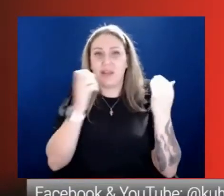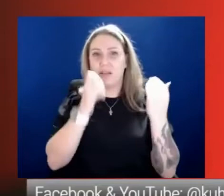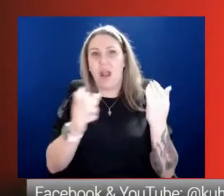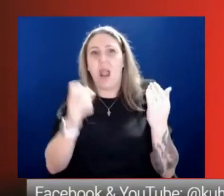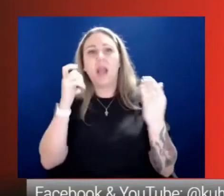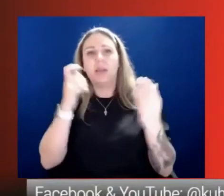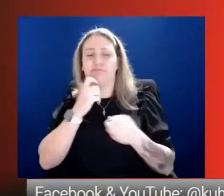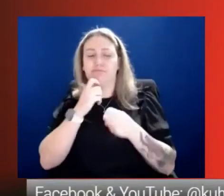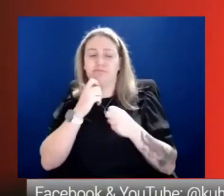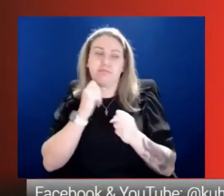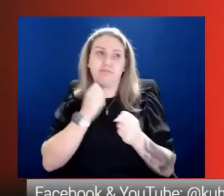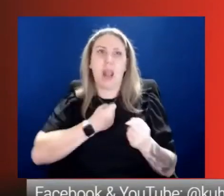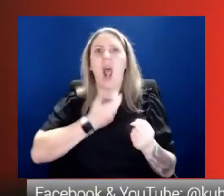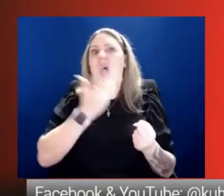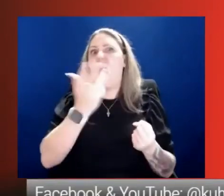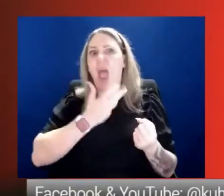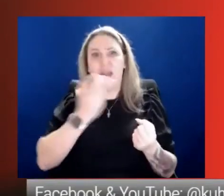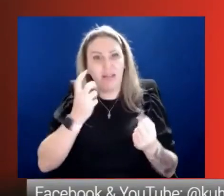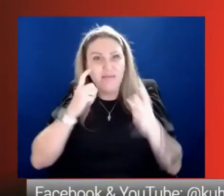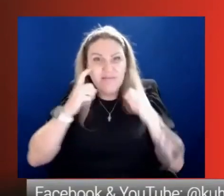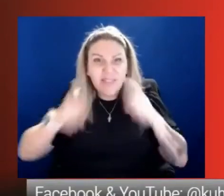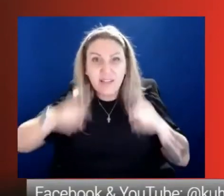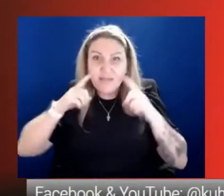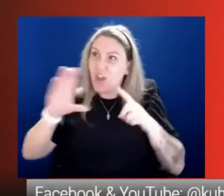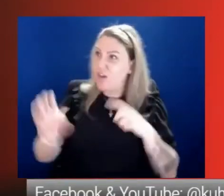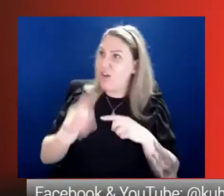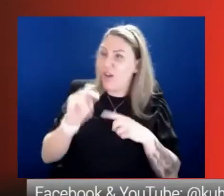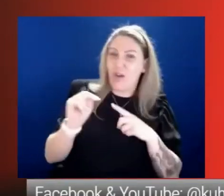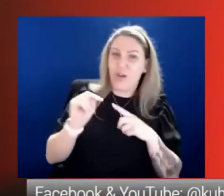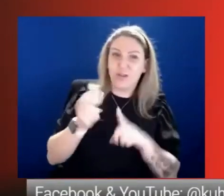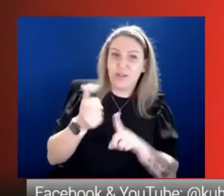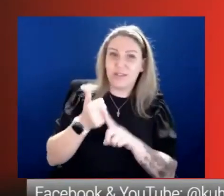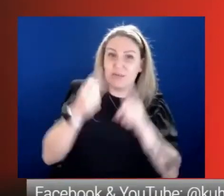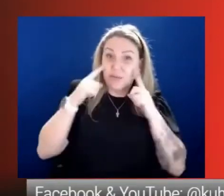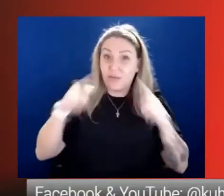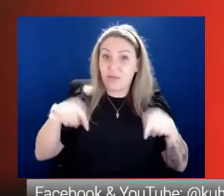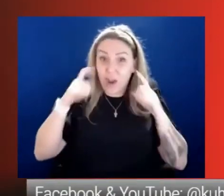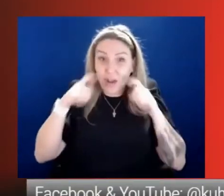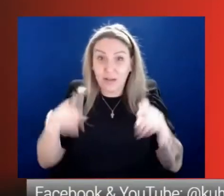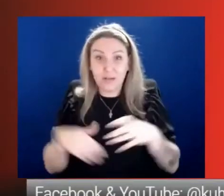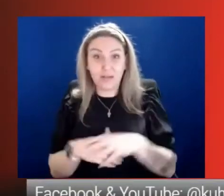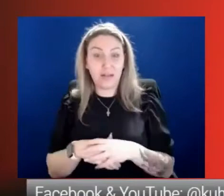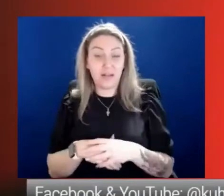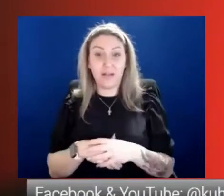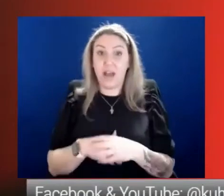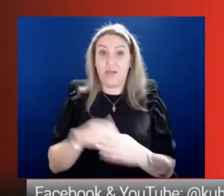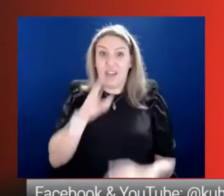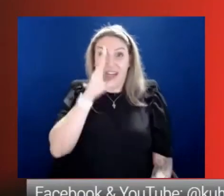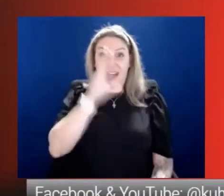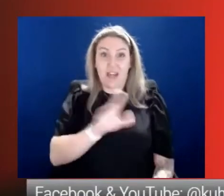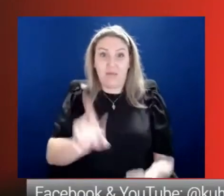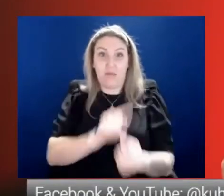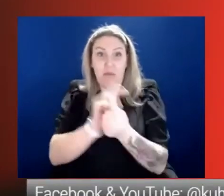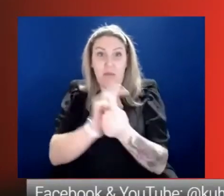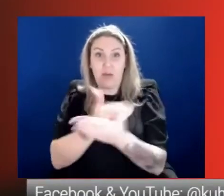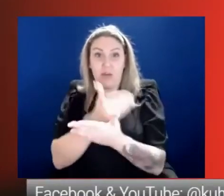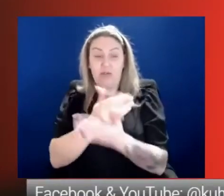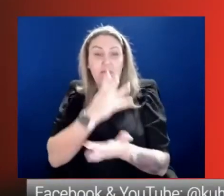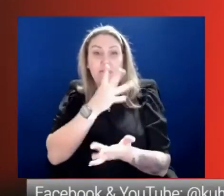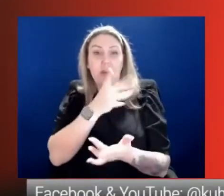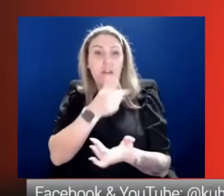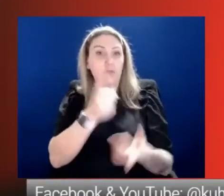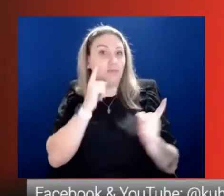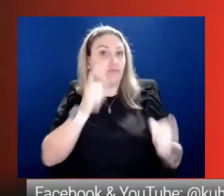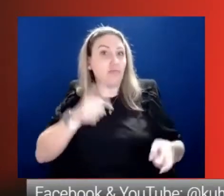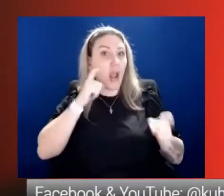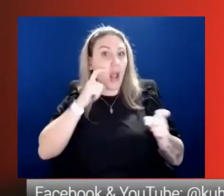They don't post their own selves crying. And I would say I've not met a new mother who's not had some crying episode at some point in those first 2 weeks,